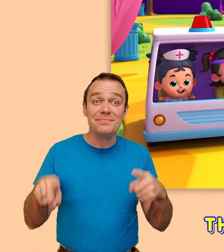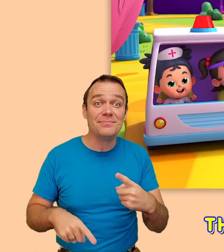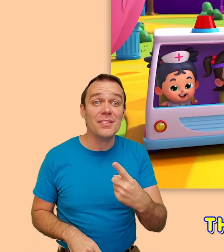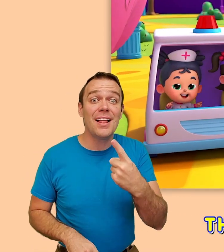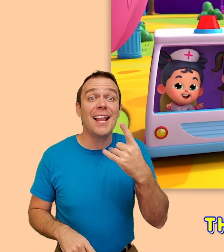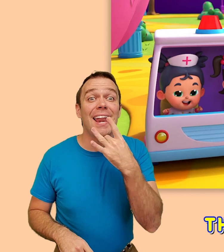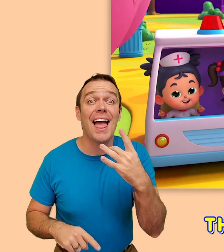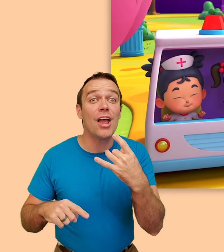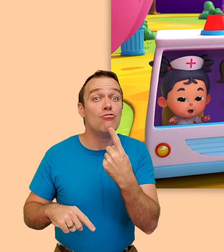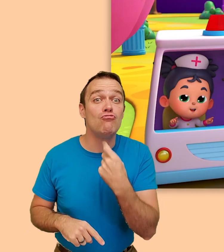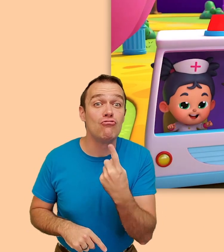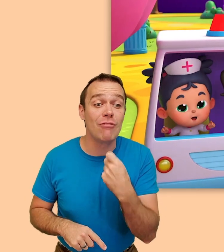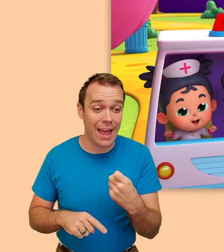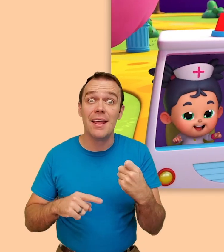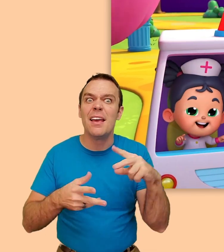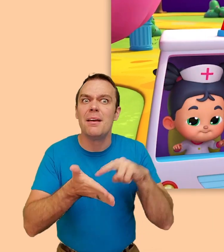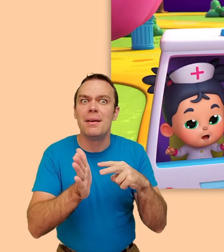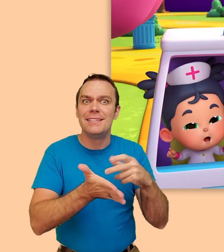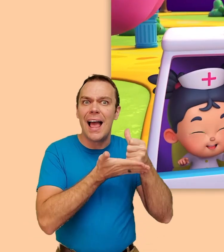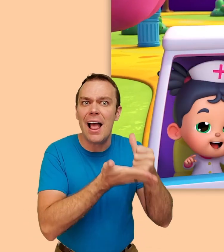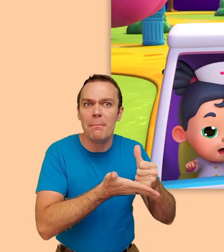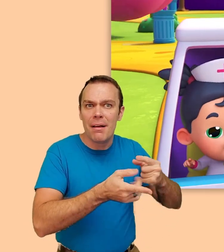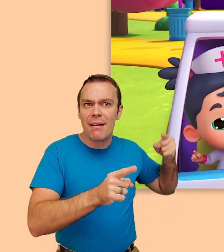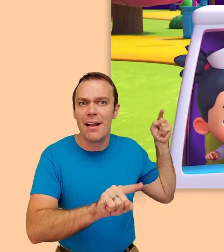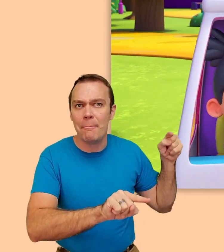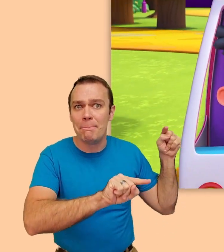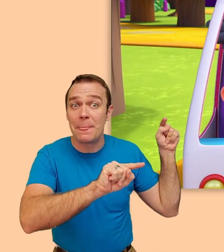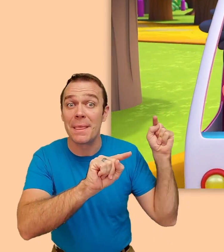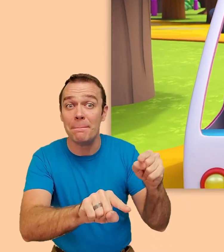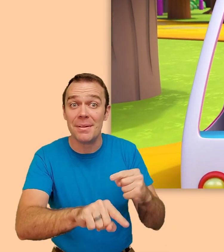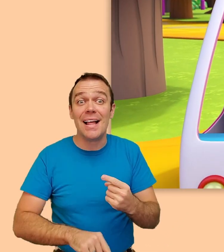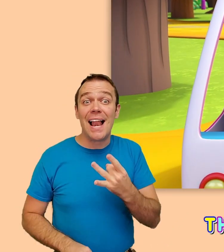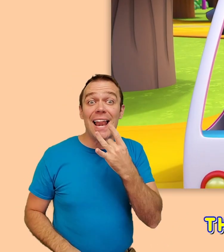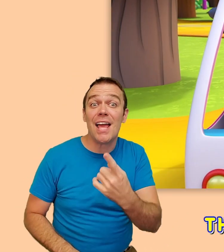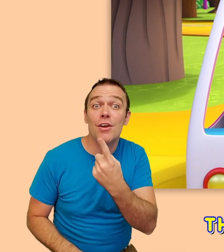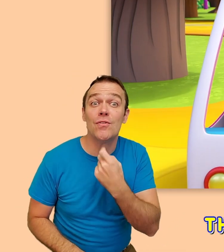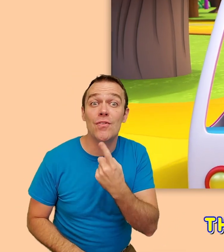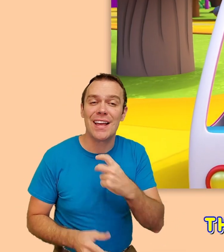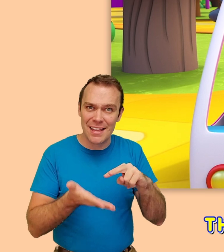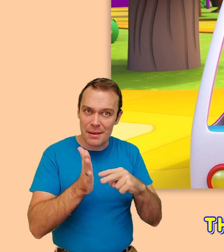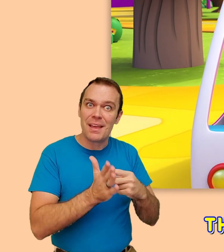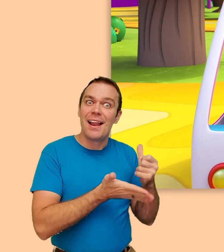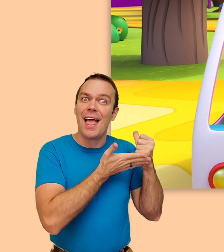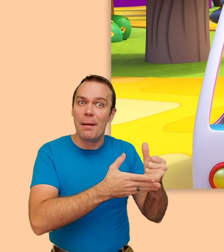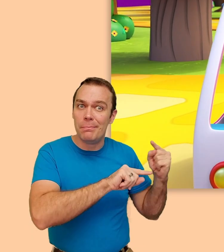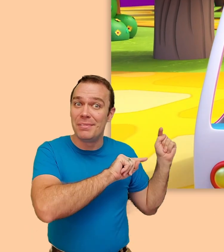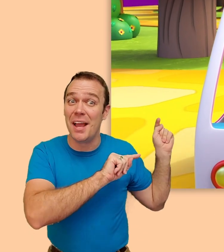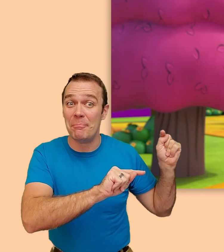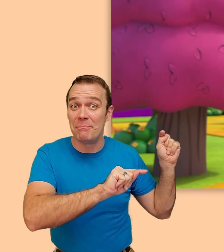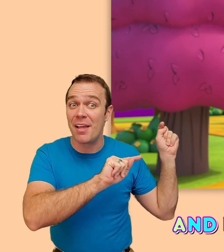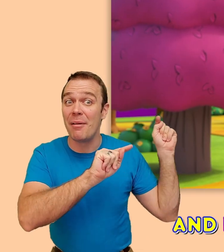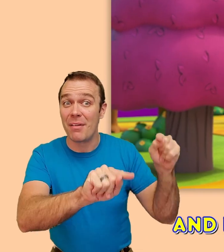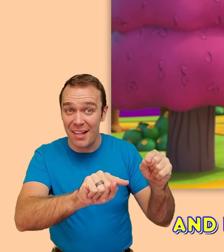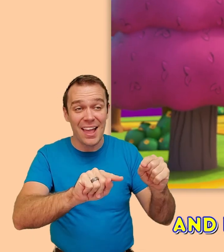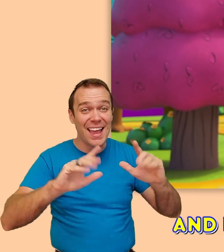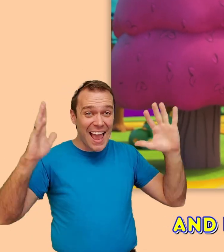The red light means Help's on the way, on the way, on the way. the red light means Help's on the way.